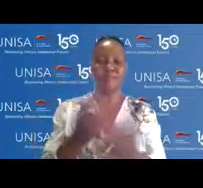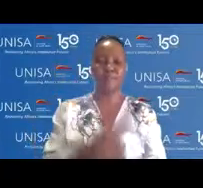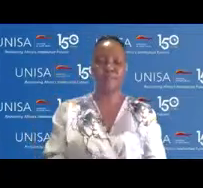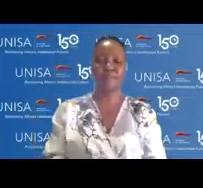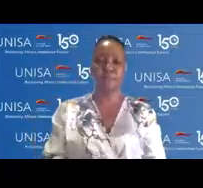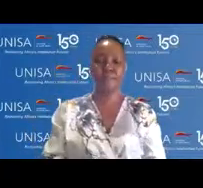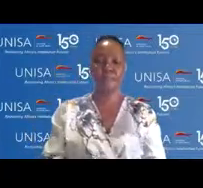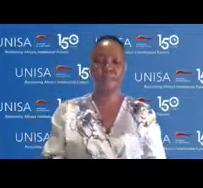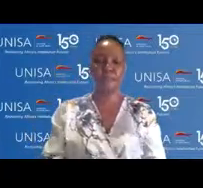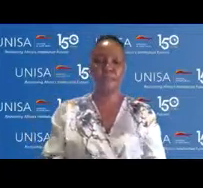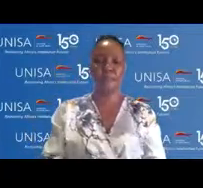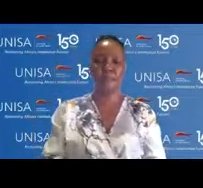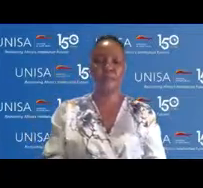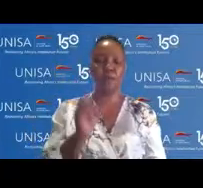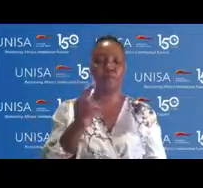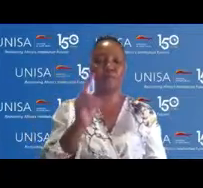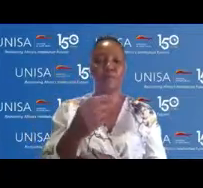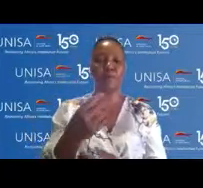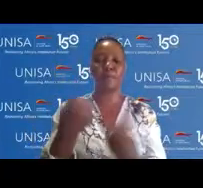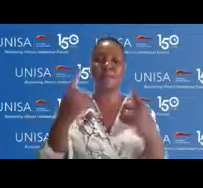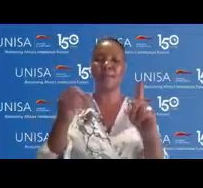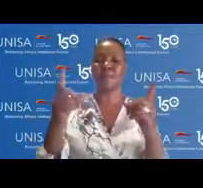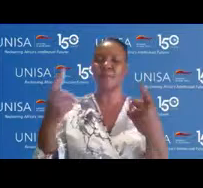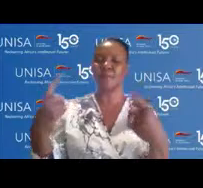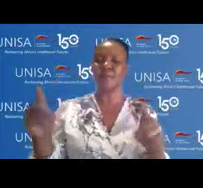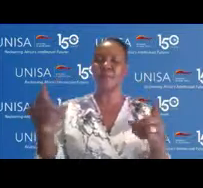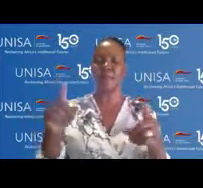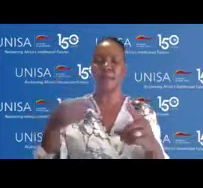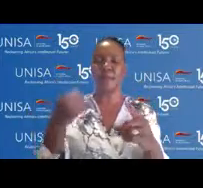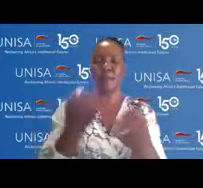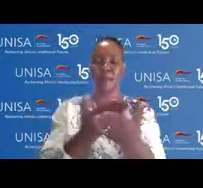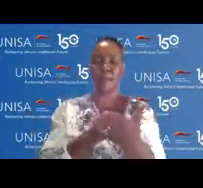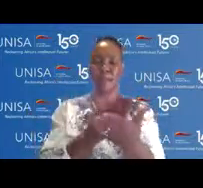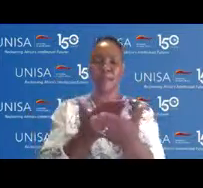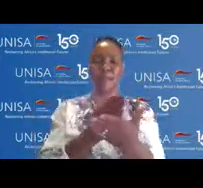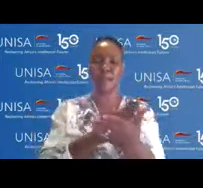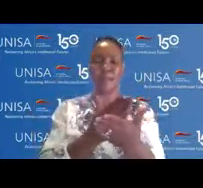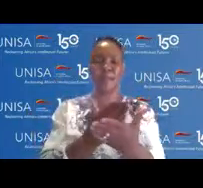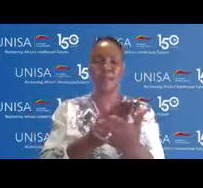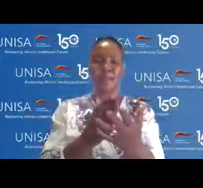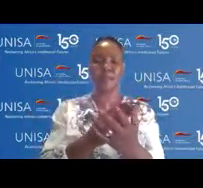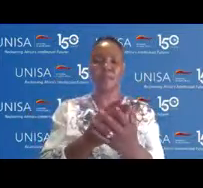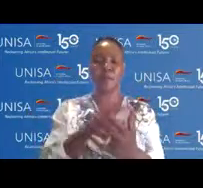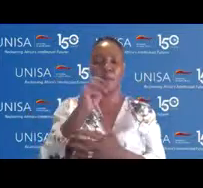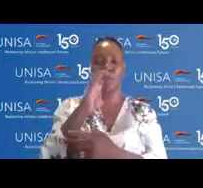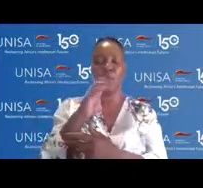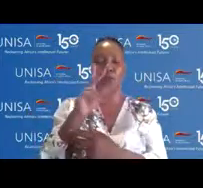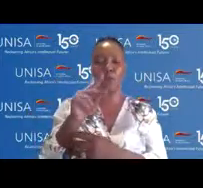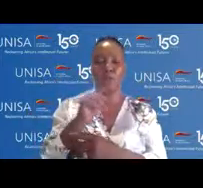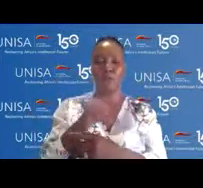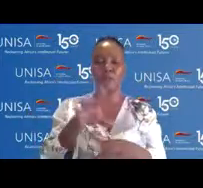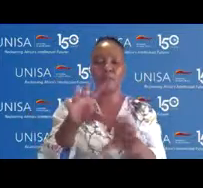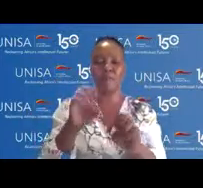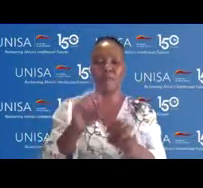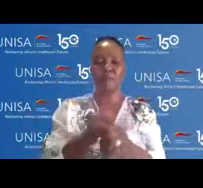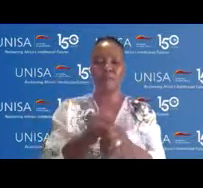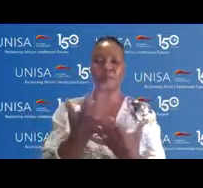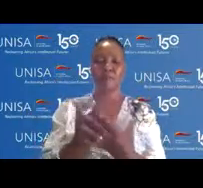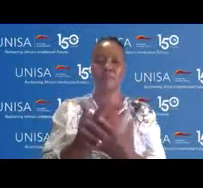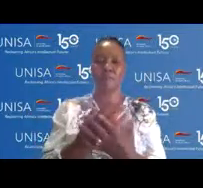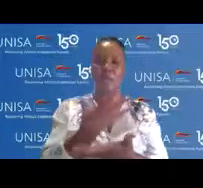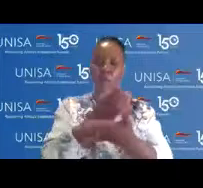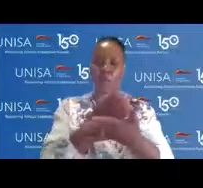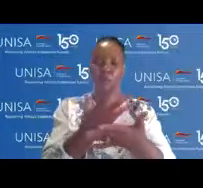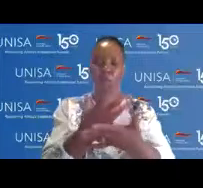got various other sections as well, specifically for the mock exam, at a webinar recording. So I'm actually just uploading now